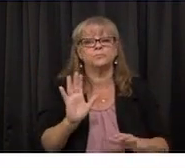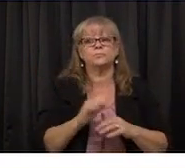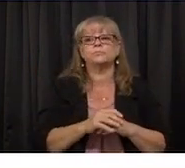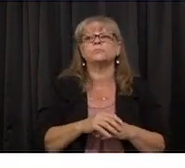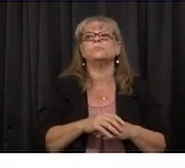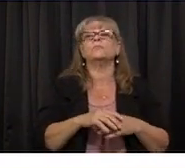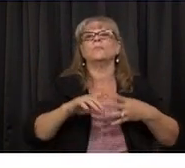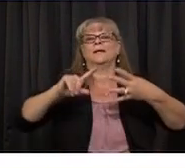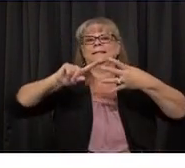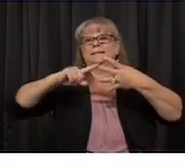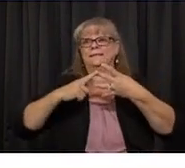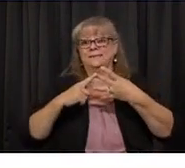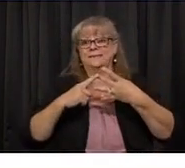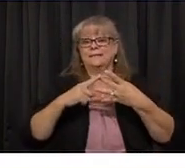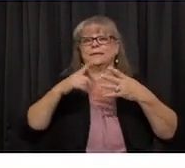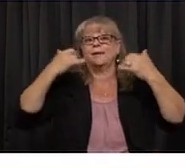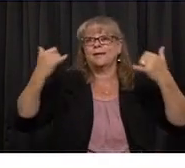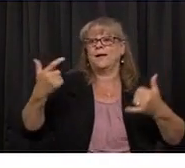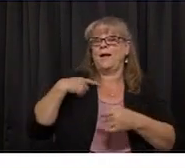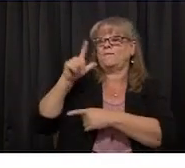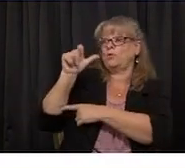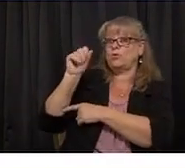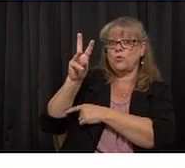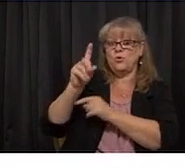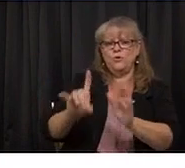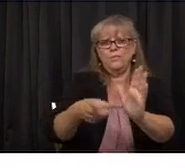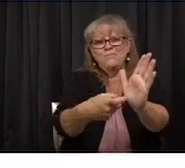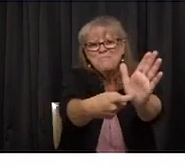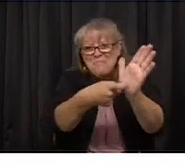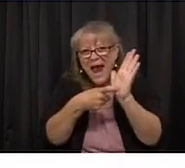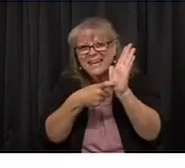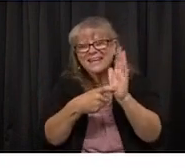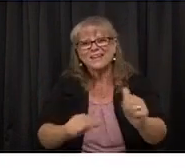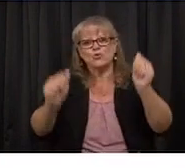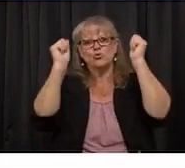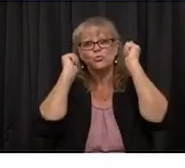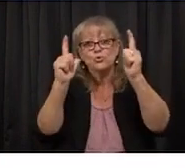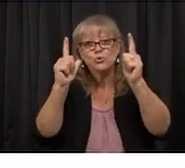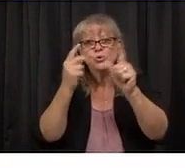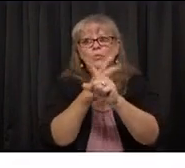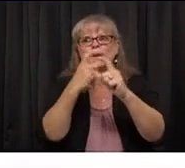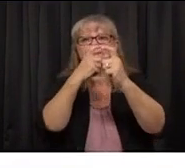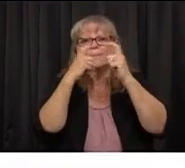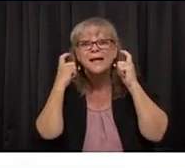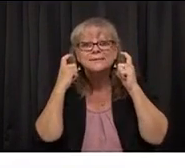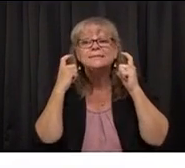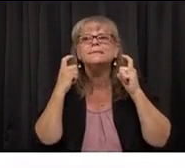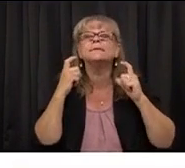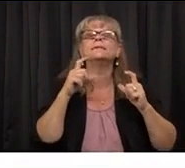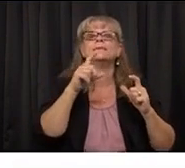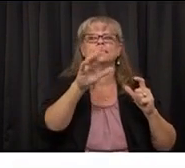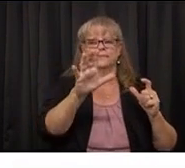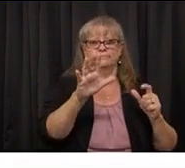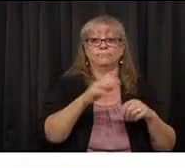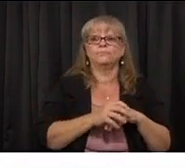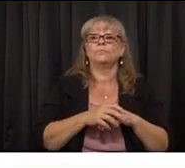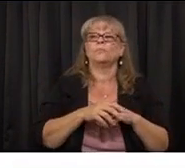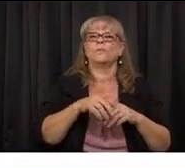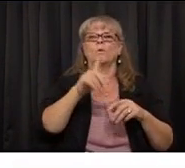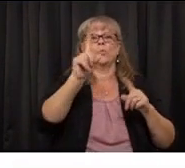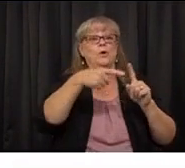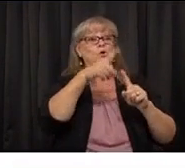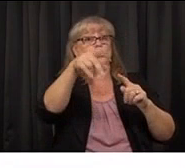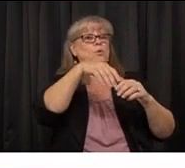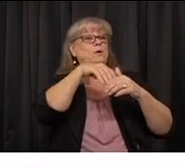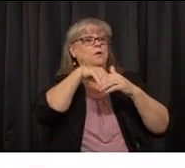in Colorado. But don't just wear it where it's a law. I mean, when you go into a store, you have to wear it. But certainly, we encourage you to wear it when you're